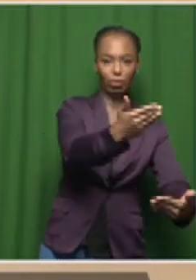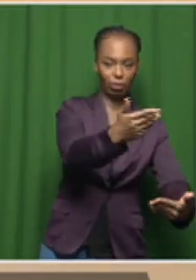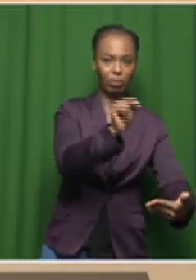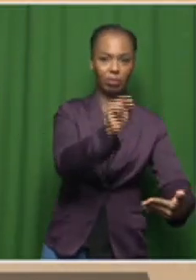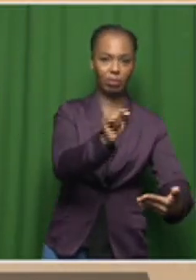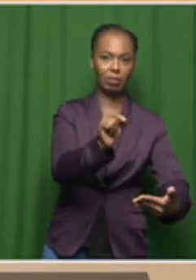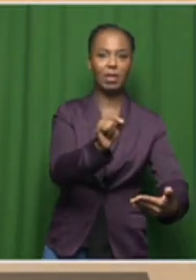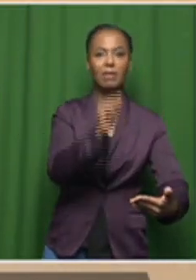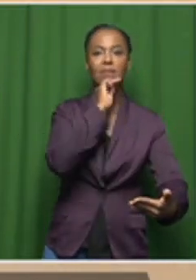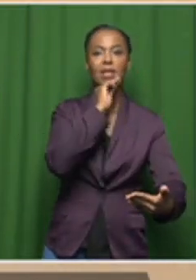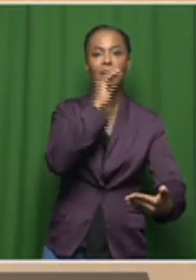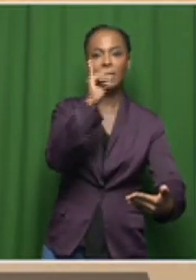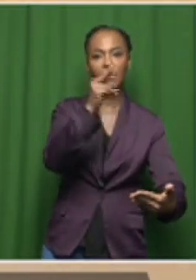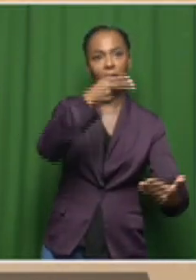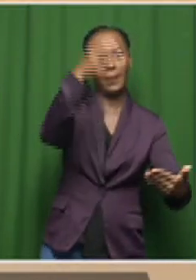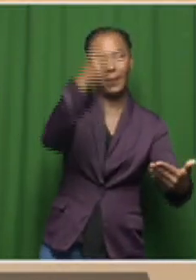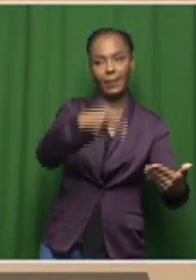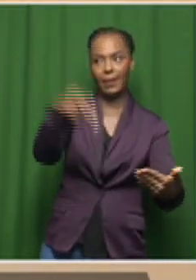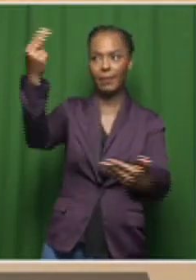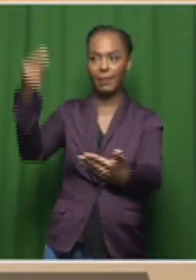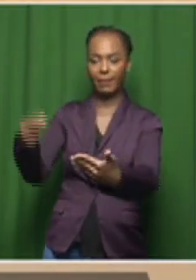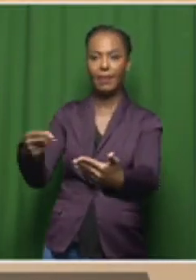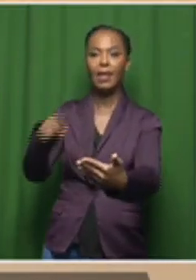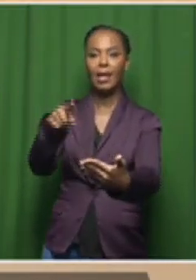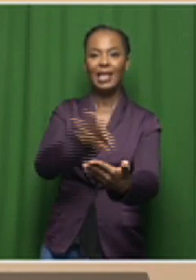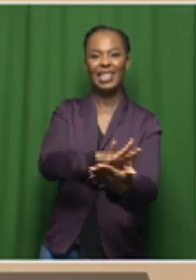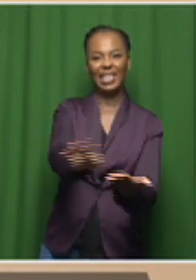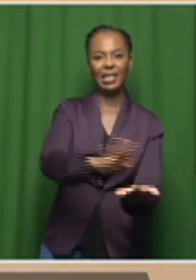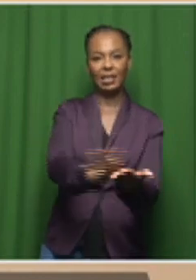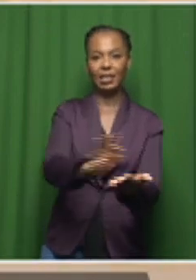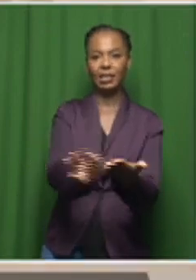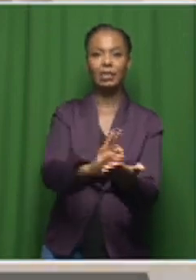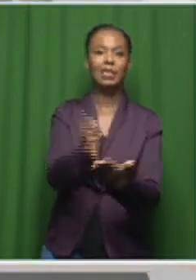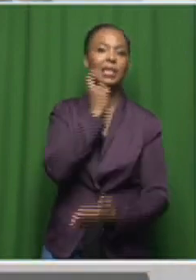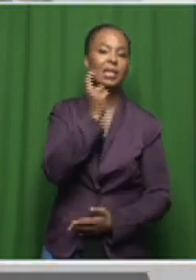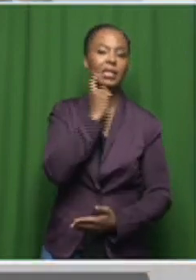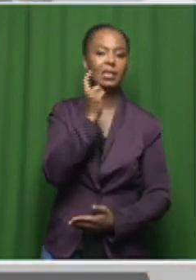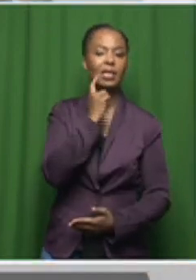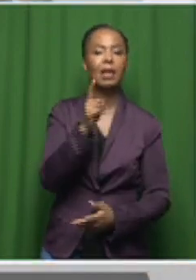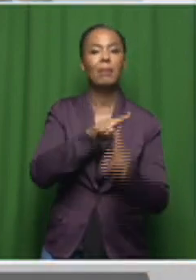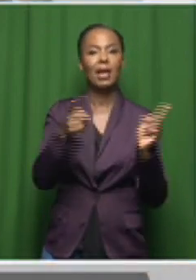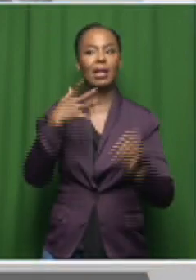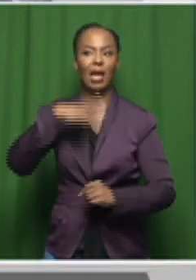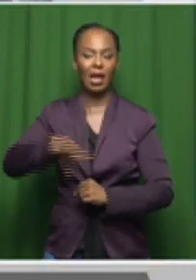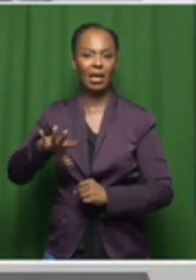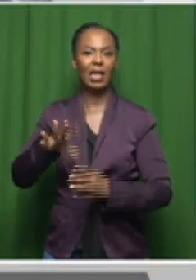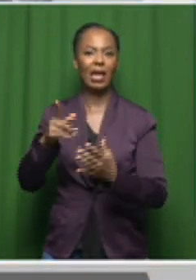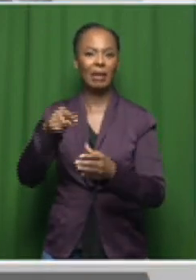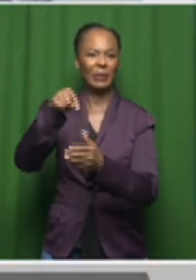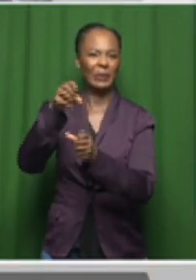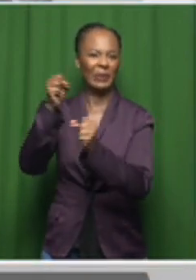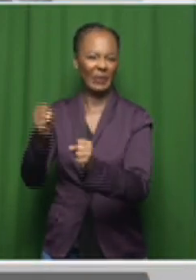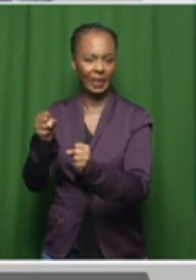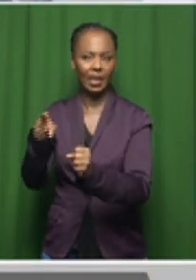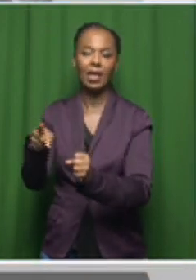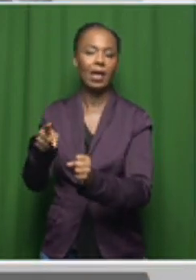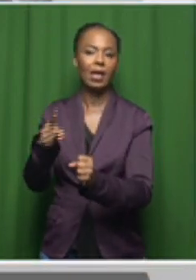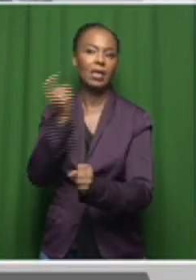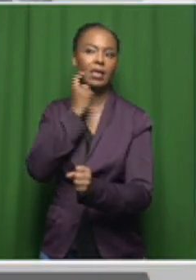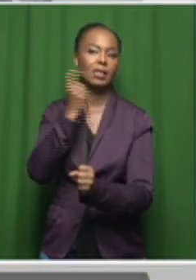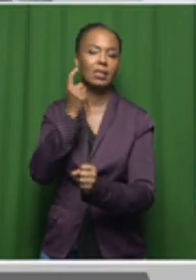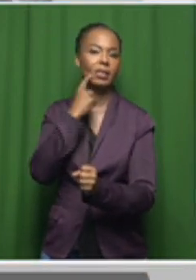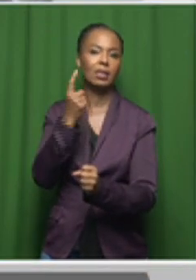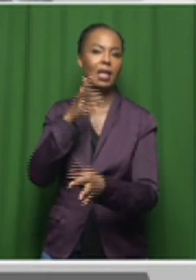easy to clean if there are two. If there's one, it's not that easy to clean. But I mix a lot of color out there